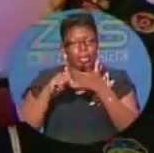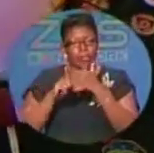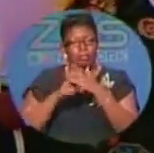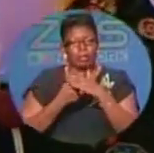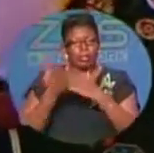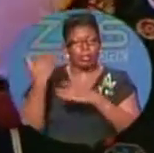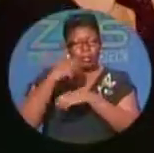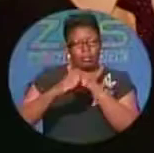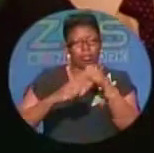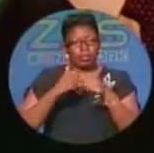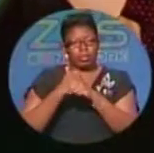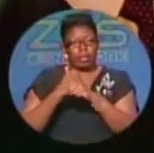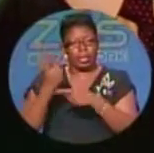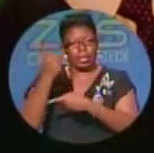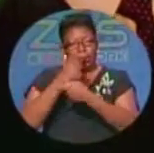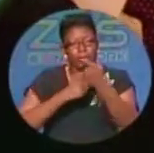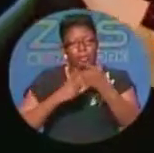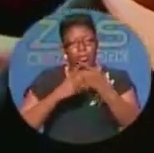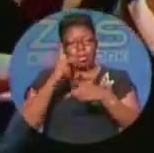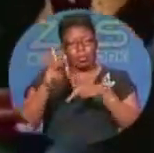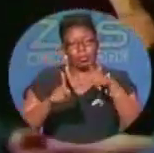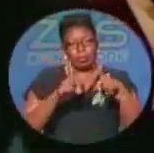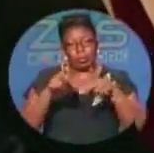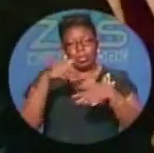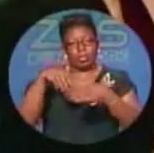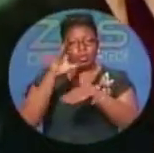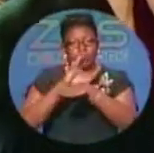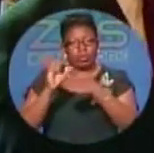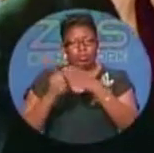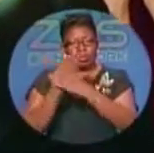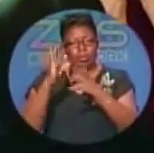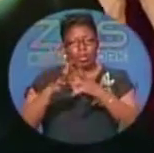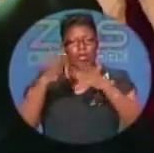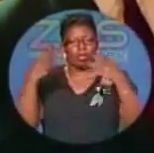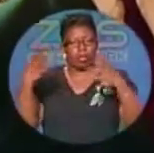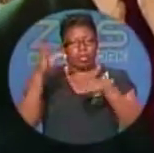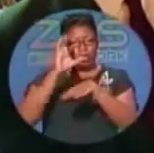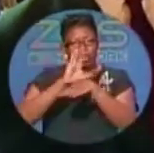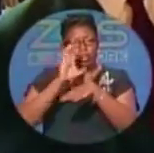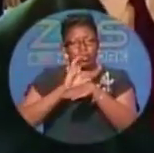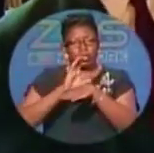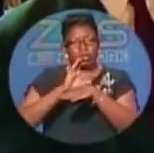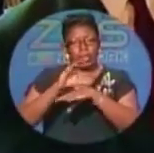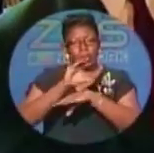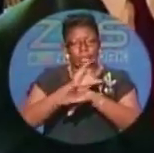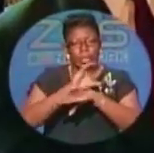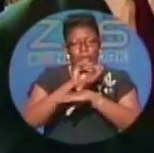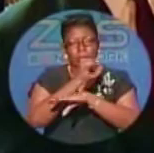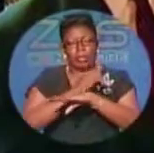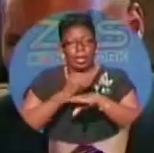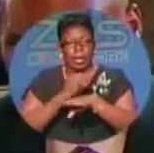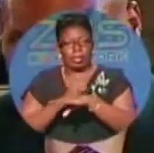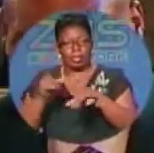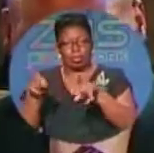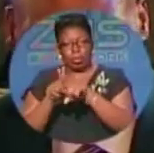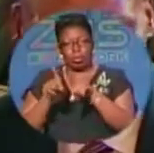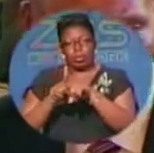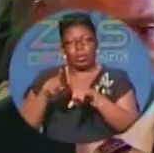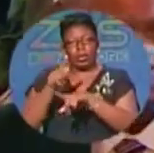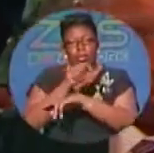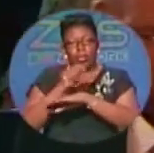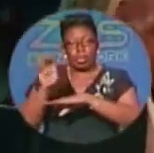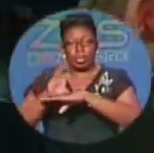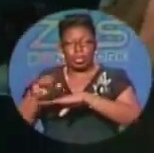about. The denomination has grown tremendously. Churches in New Providence, Cayman Islands, and the Turks and Caicos fall under the